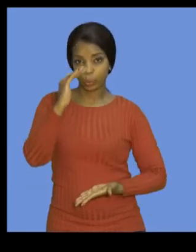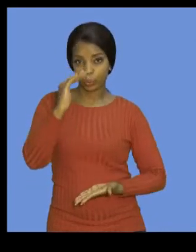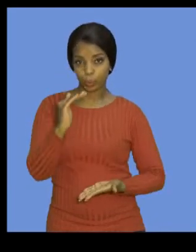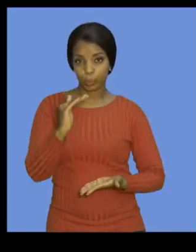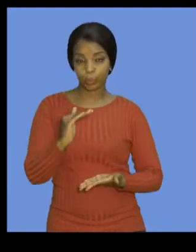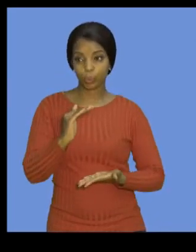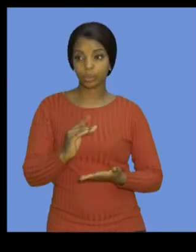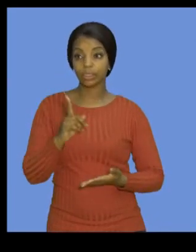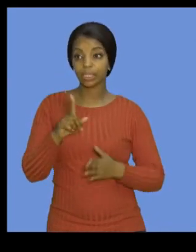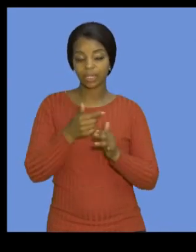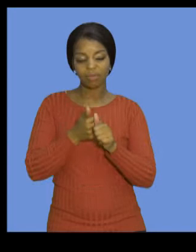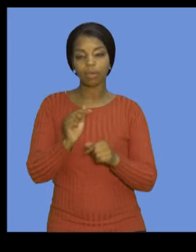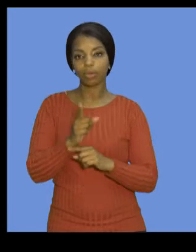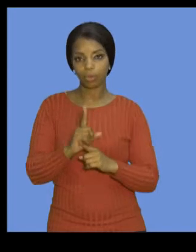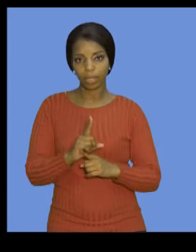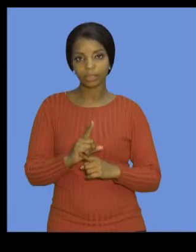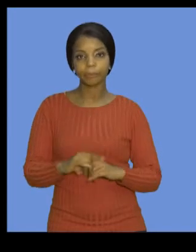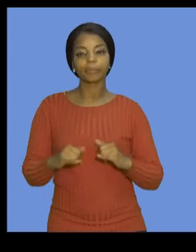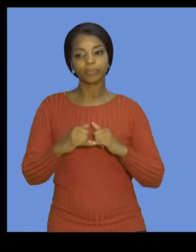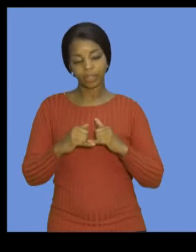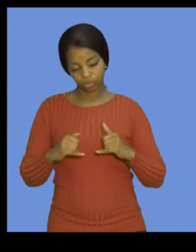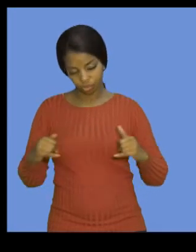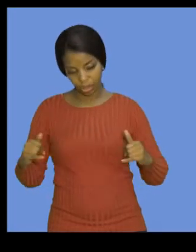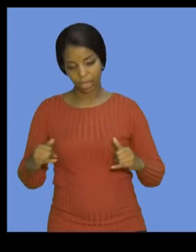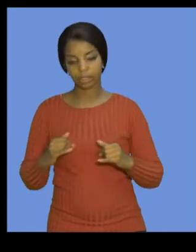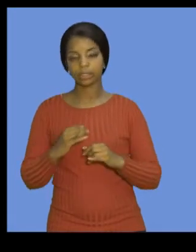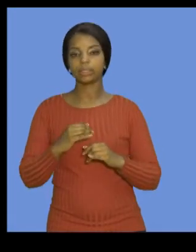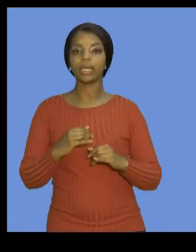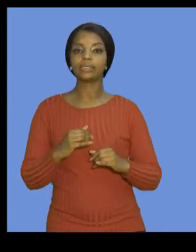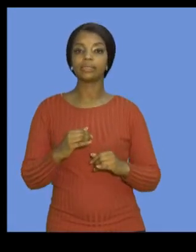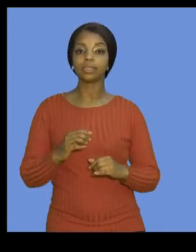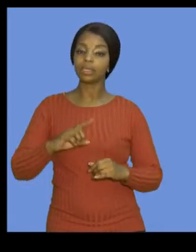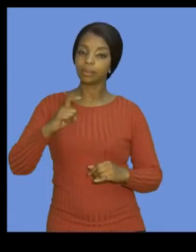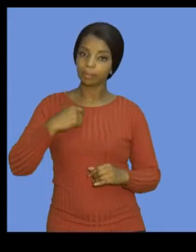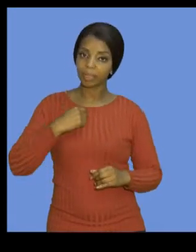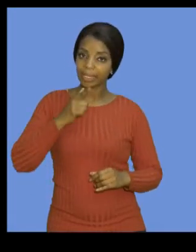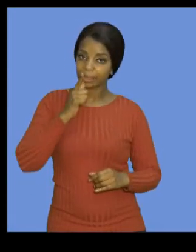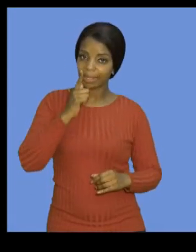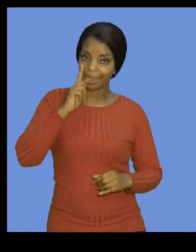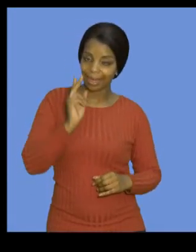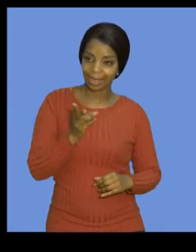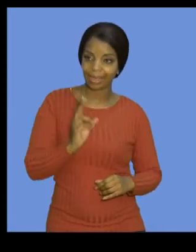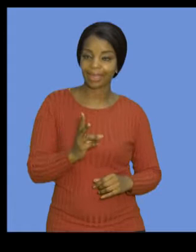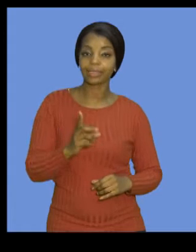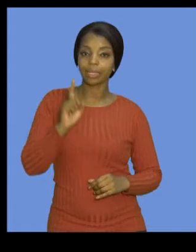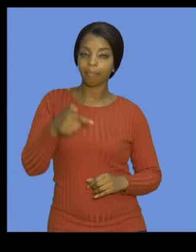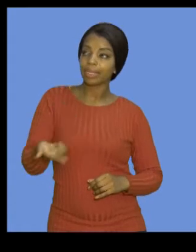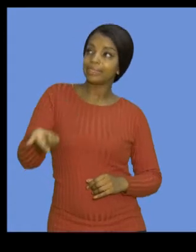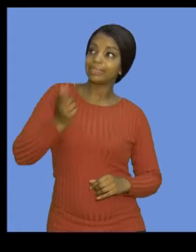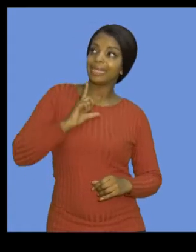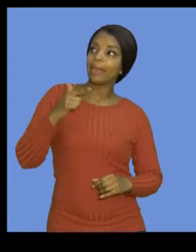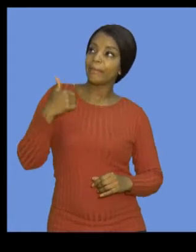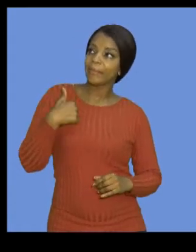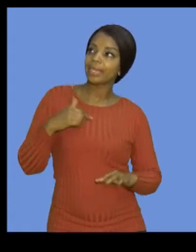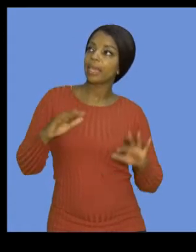calculated according to the straight line. Guys, I will emphasize, you need to be told what method you are dealing